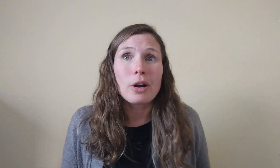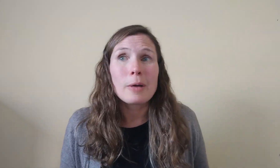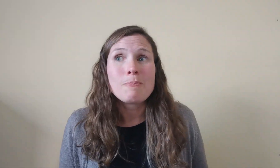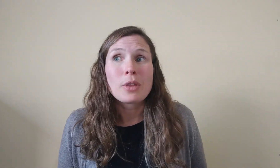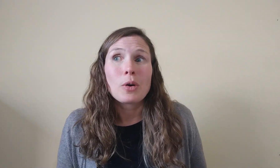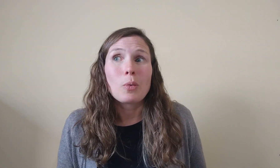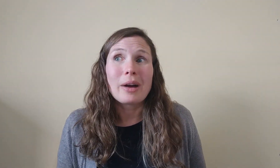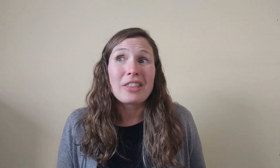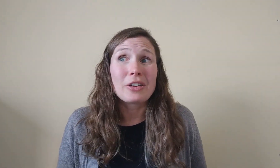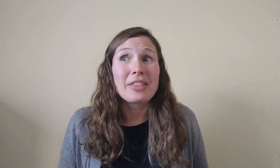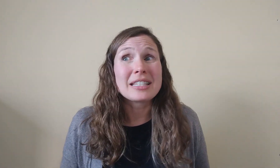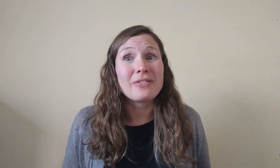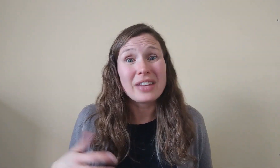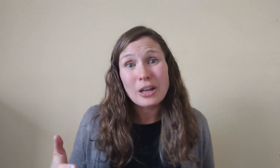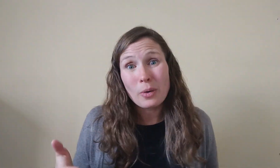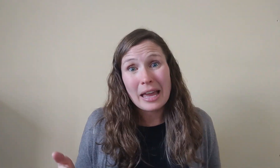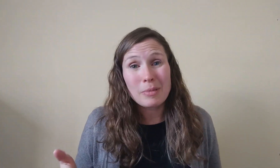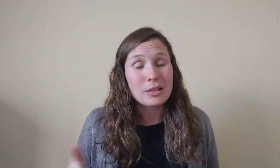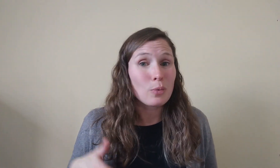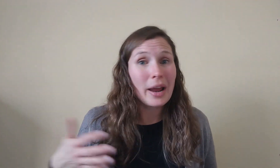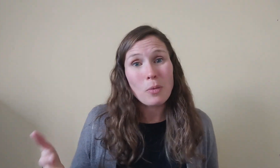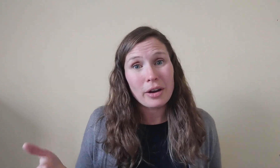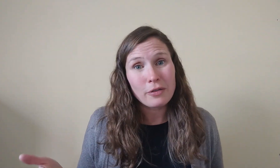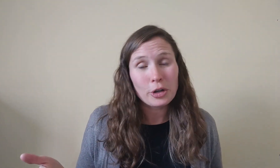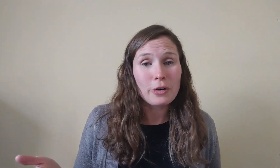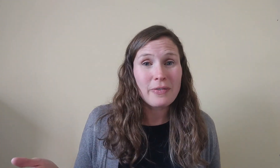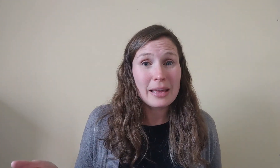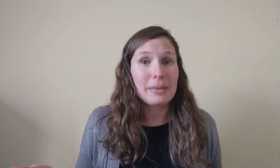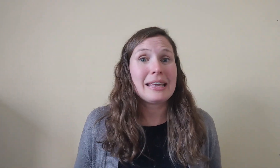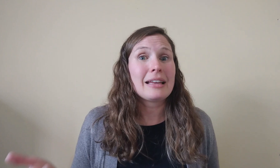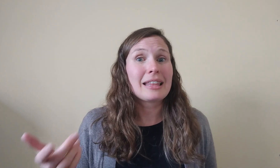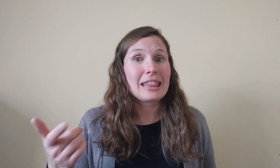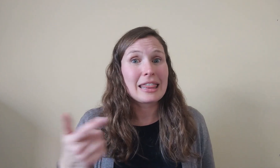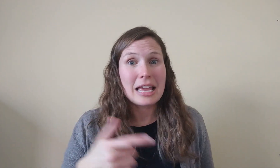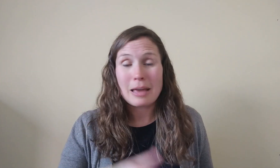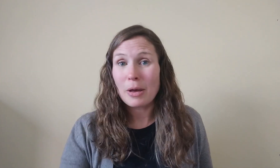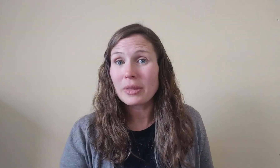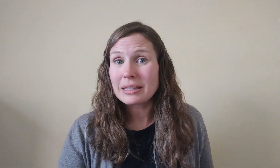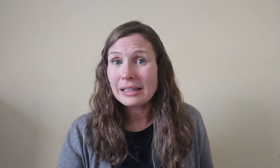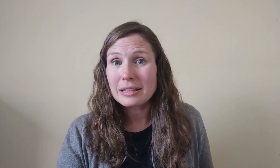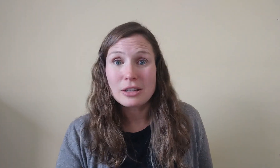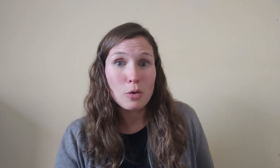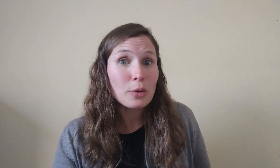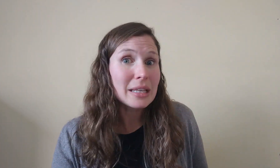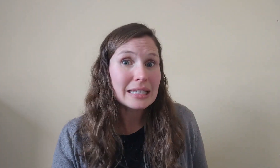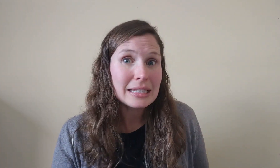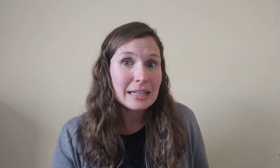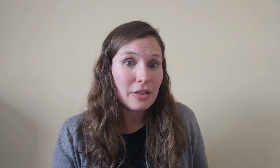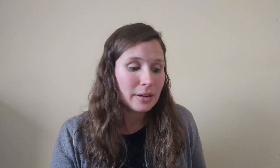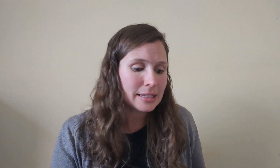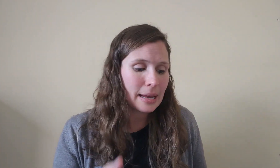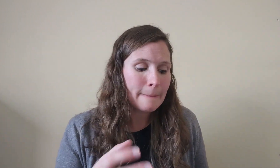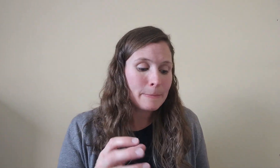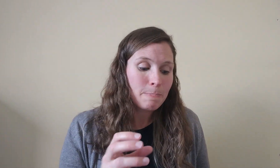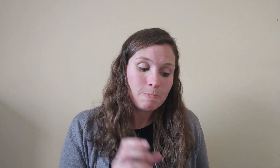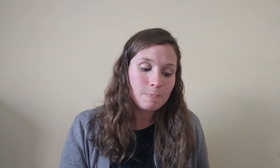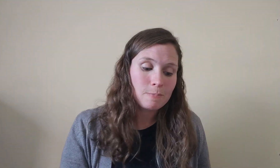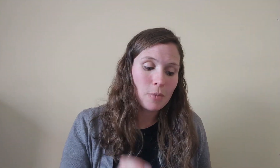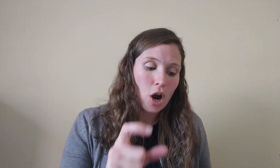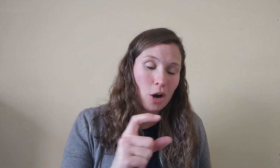or whether this video game is the right one for your family, think about this list. Go through this list together and